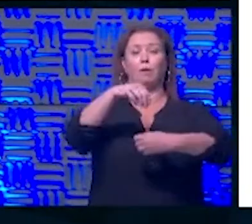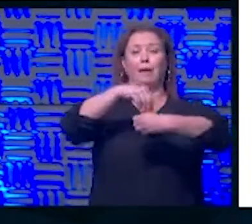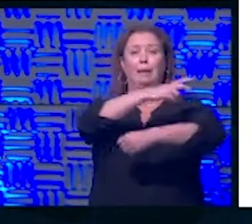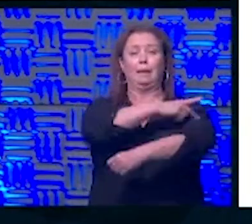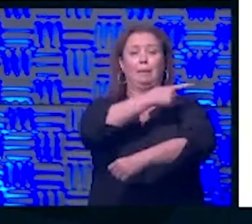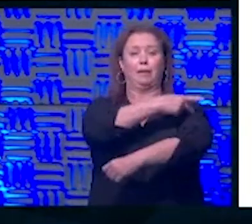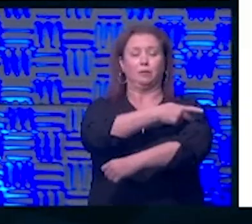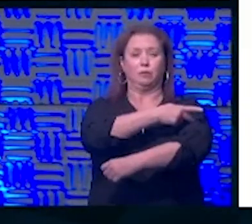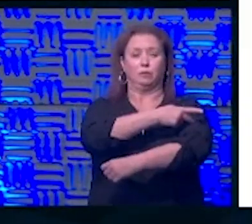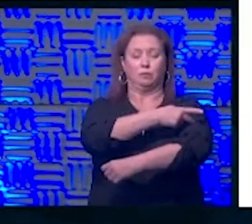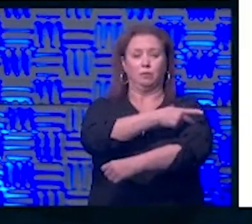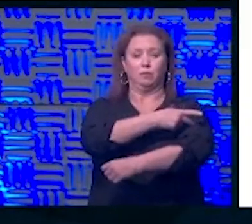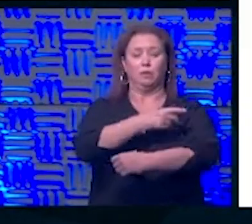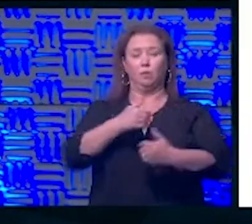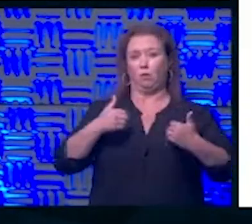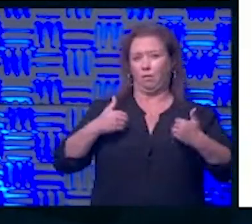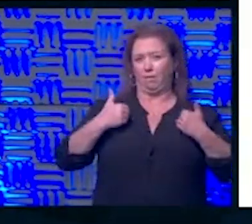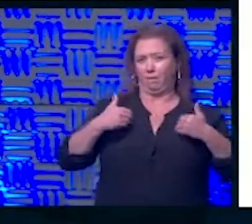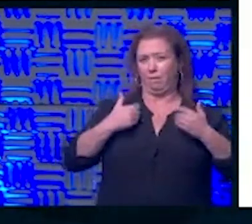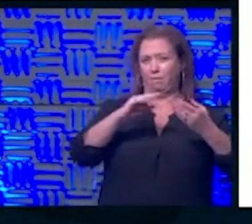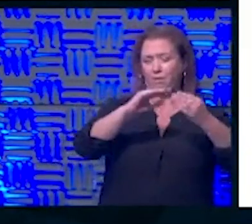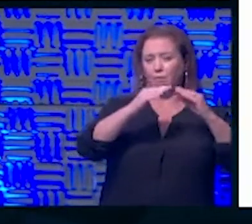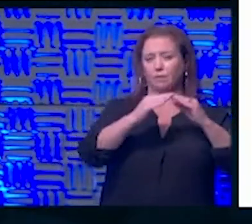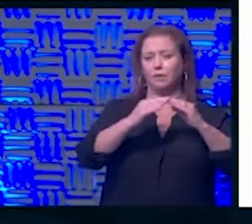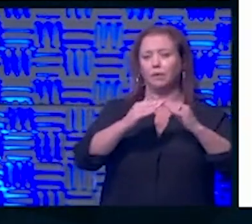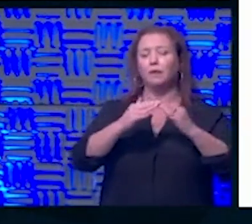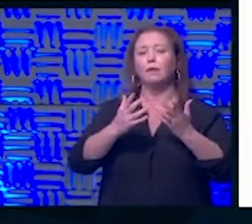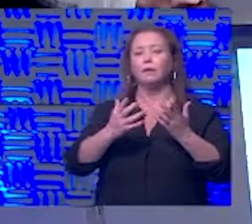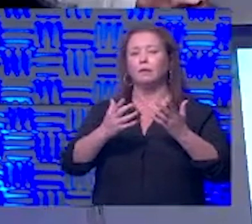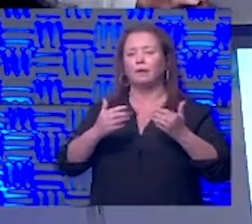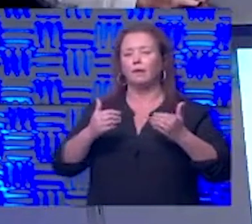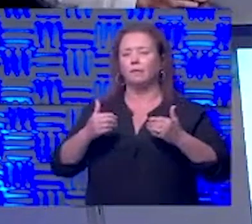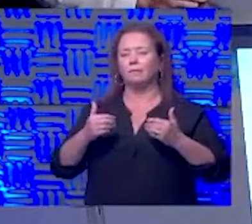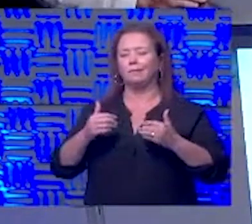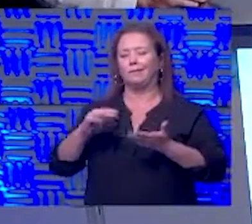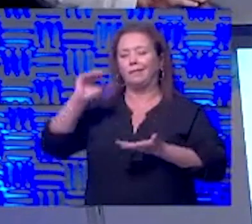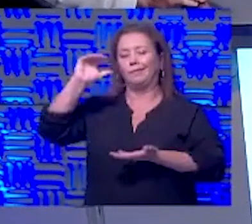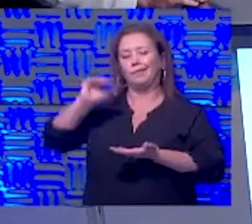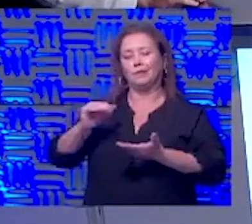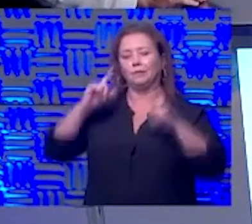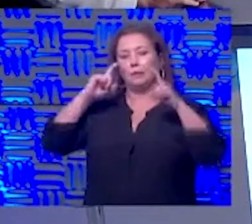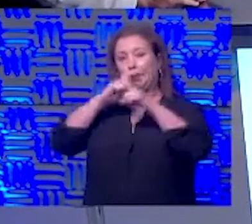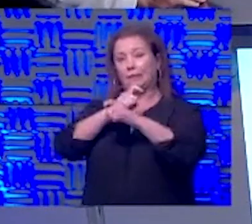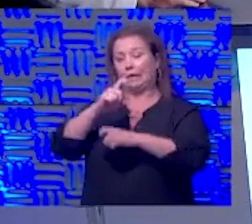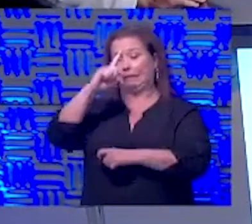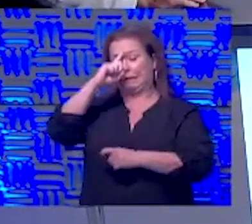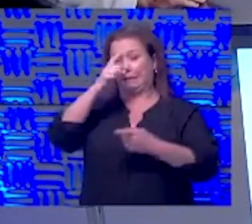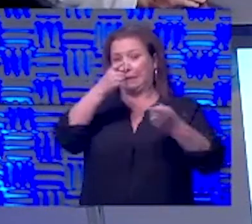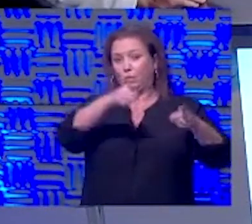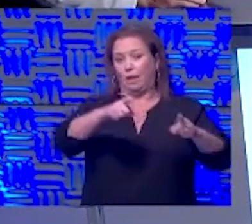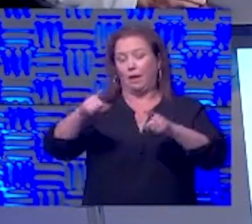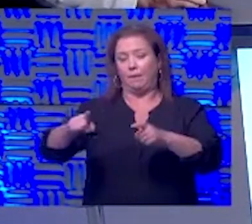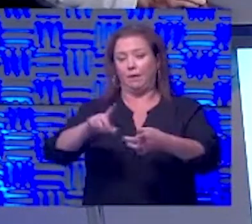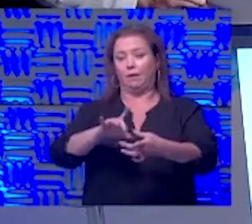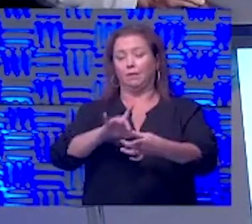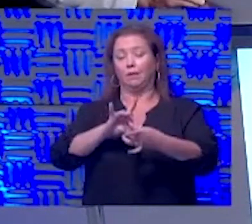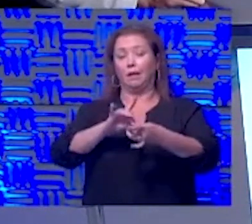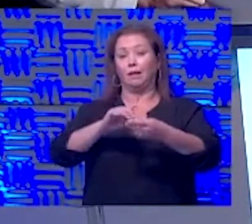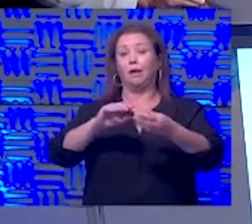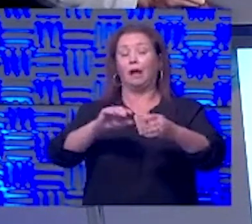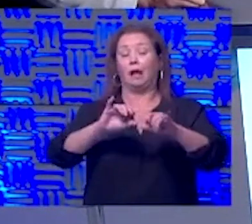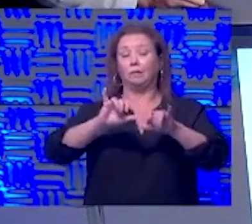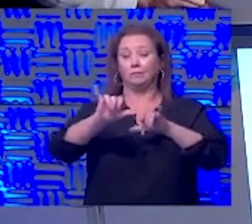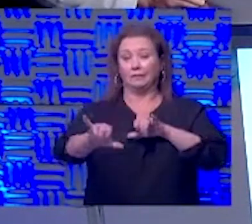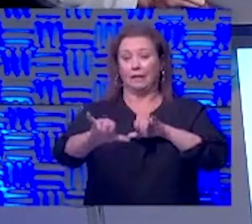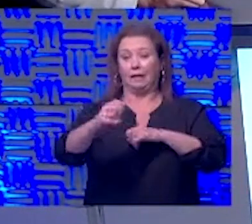little younger and a little less complex, and so I think that's exactly what's happening. And so our length of stay has dropped from